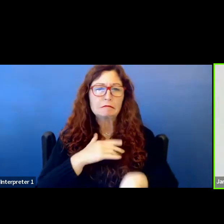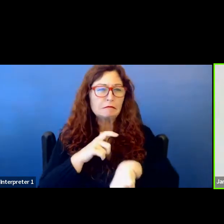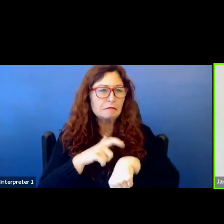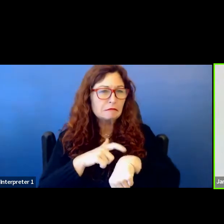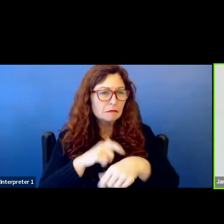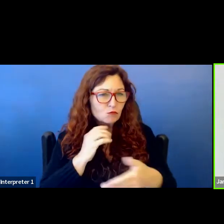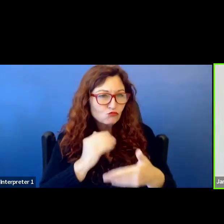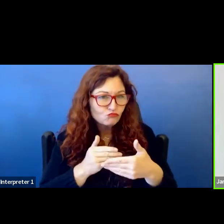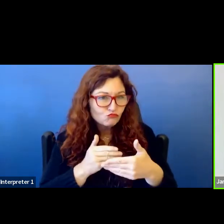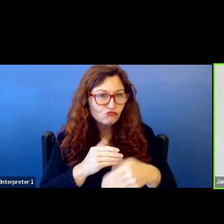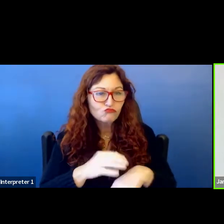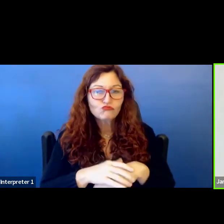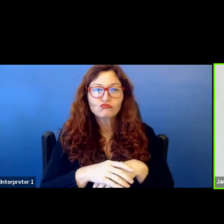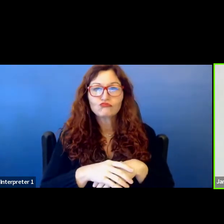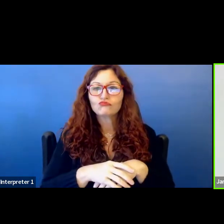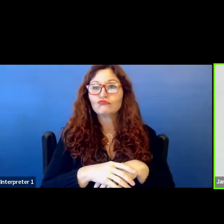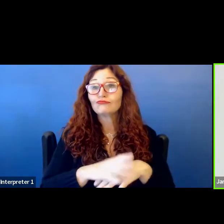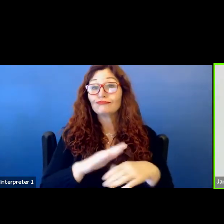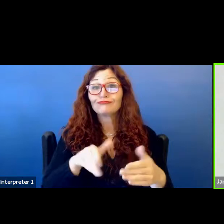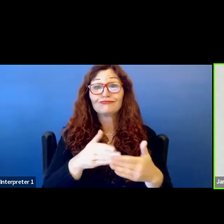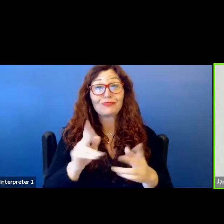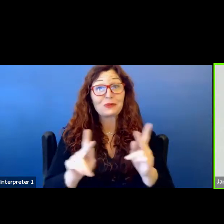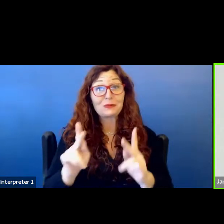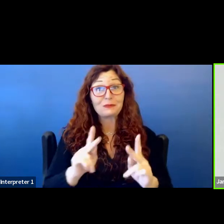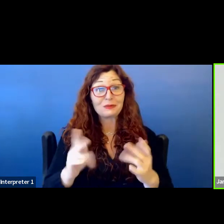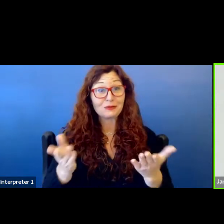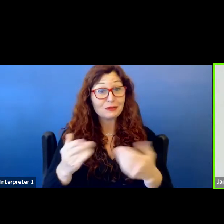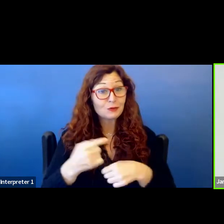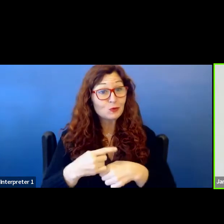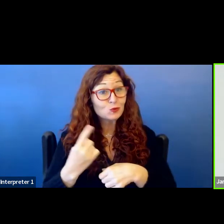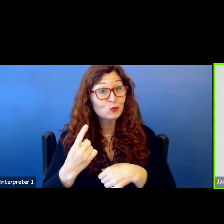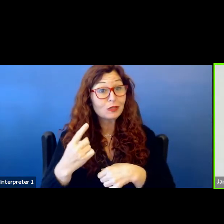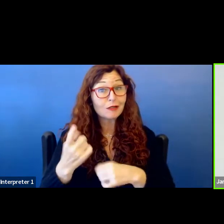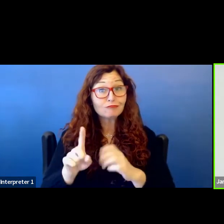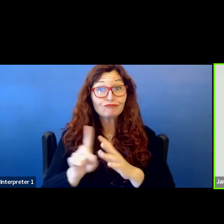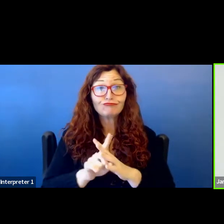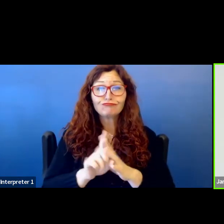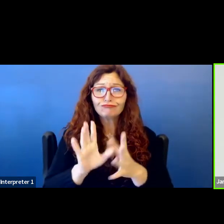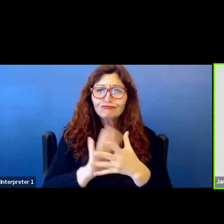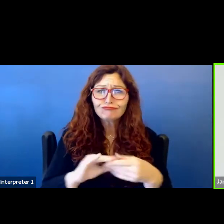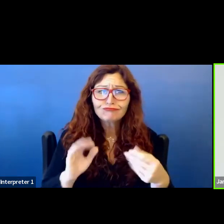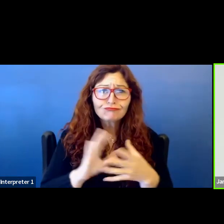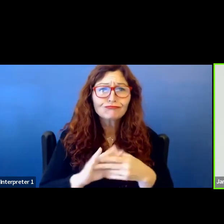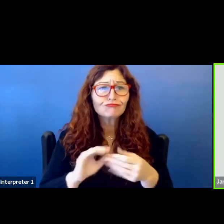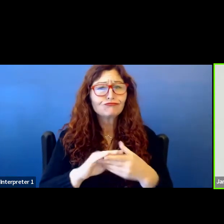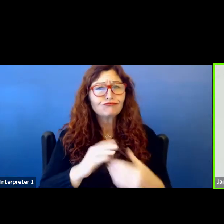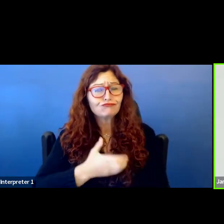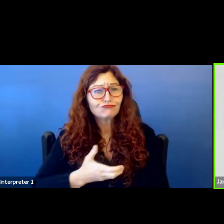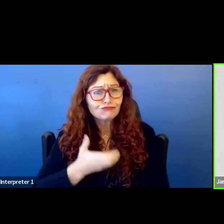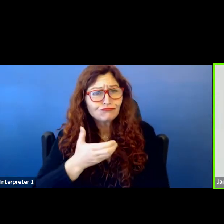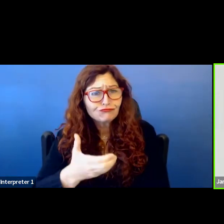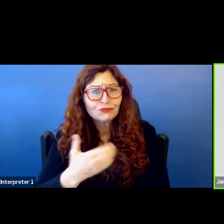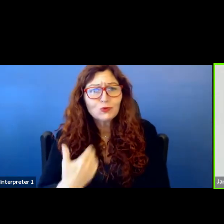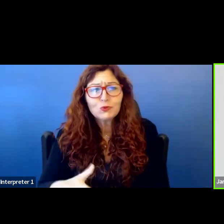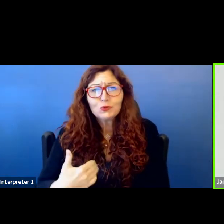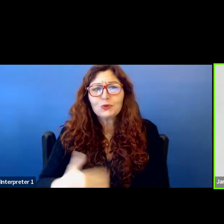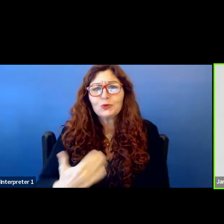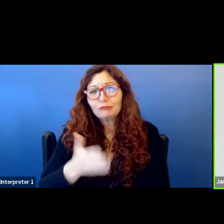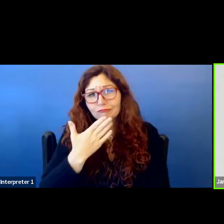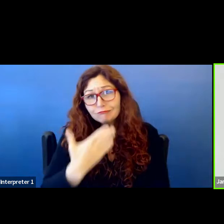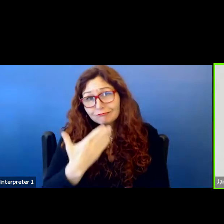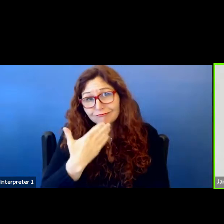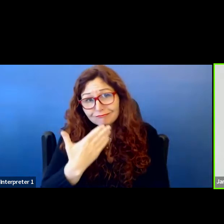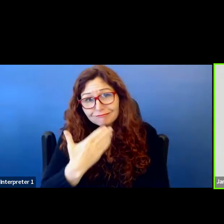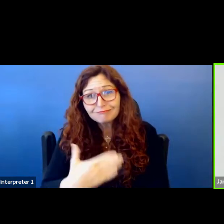just want to um thank all of the witnesses uh who have appeared here today to give testimony um kind of in the spirit of